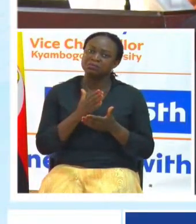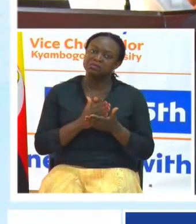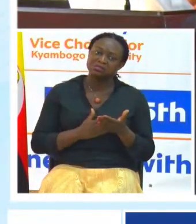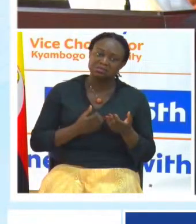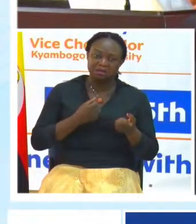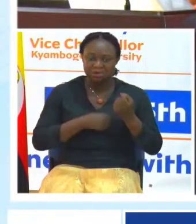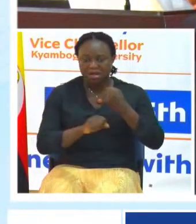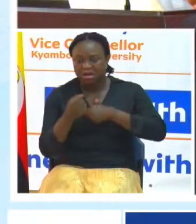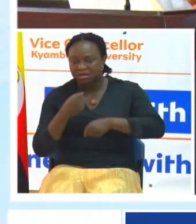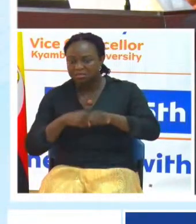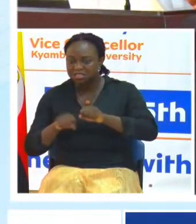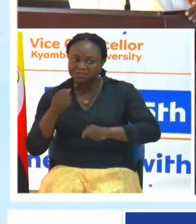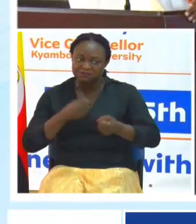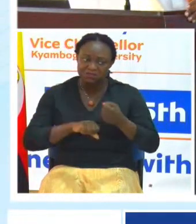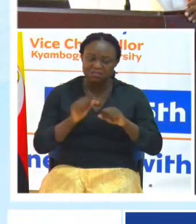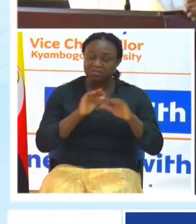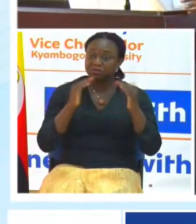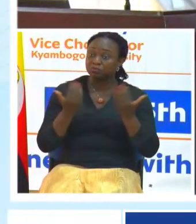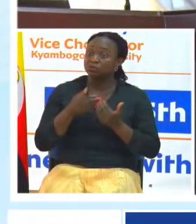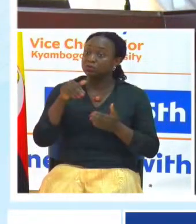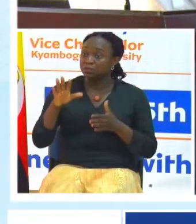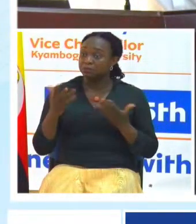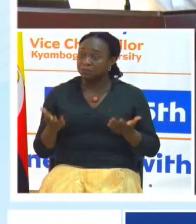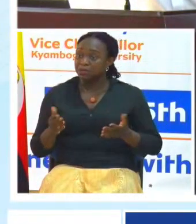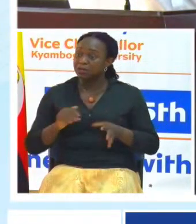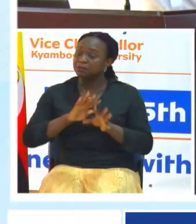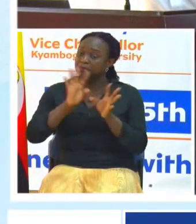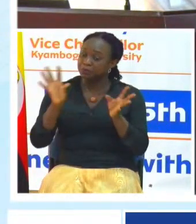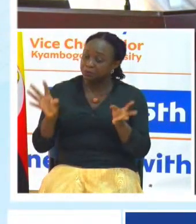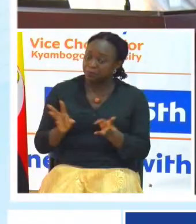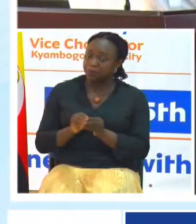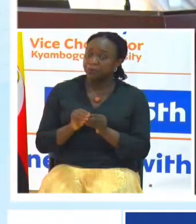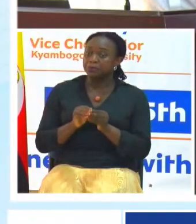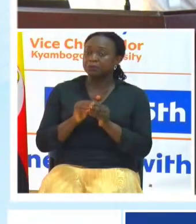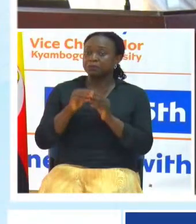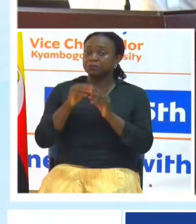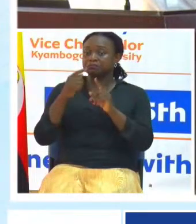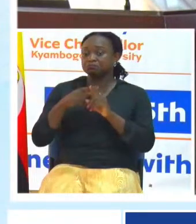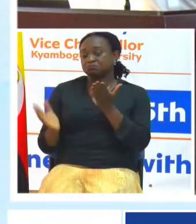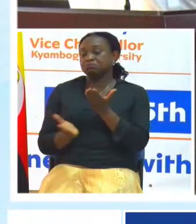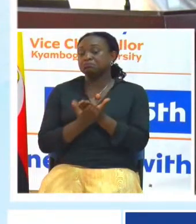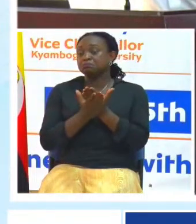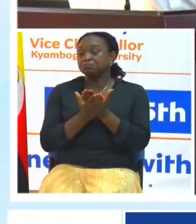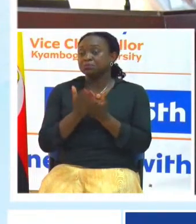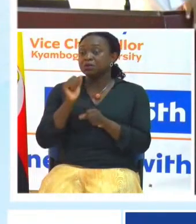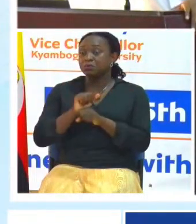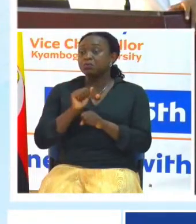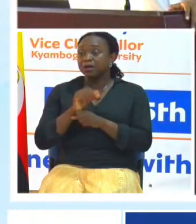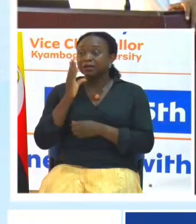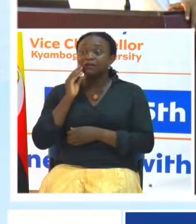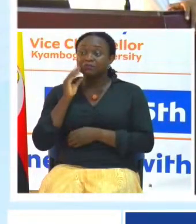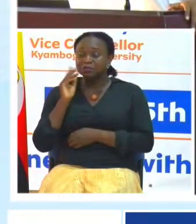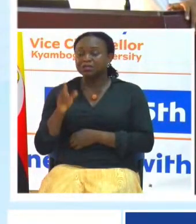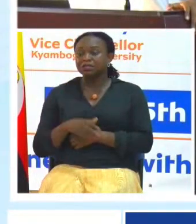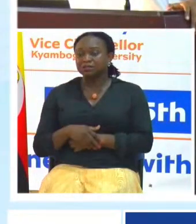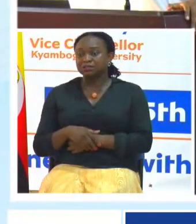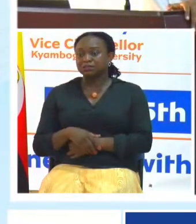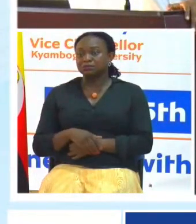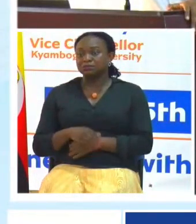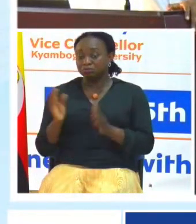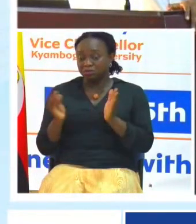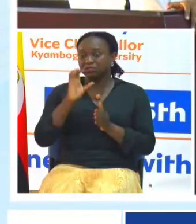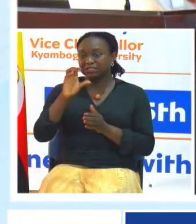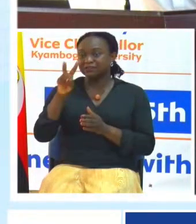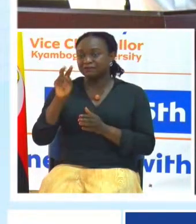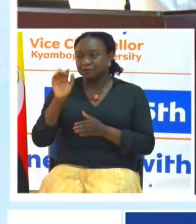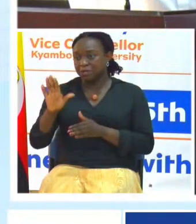substantial activities in your community. All that should be termed as working experience on your resume.